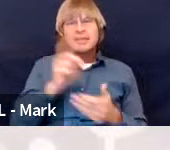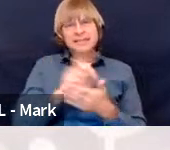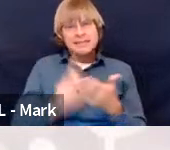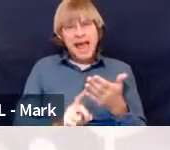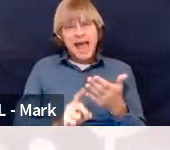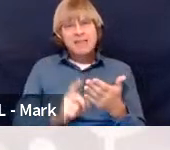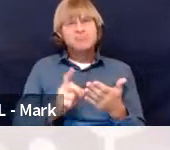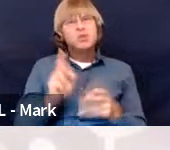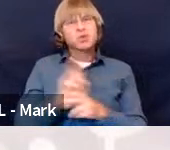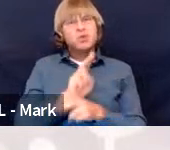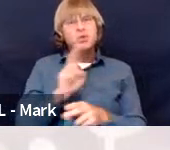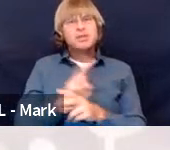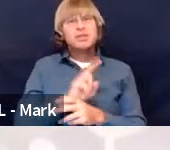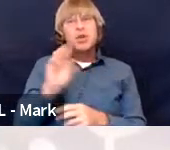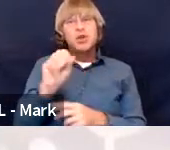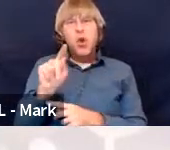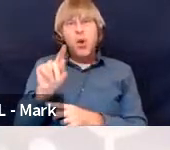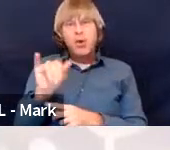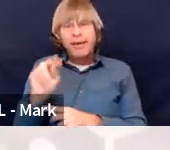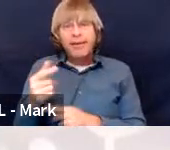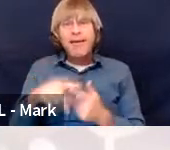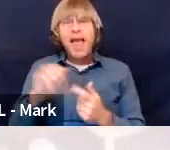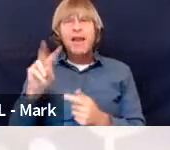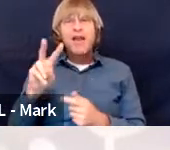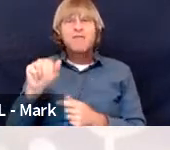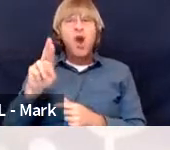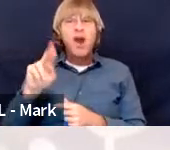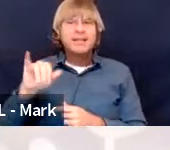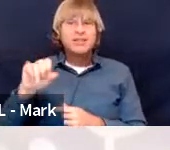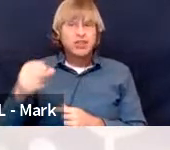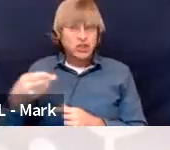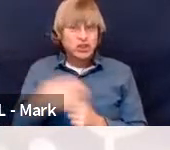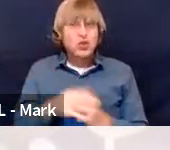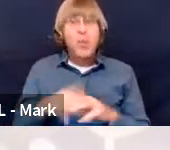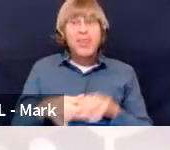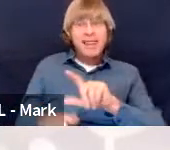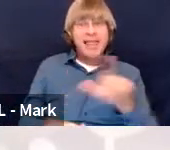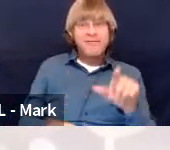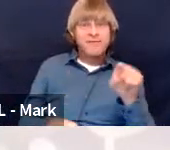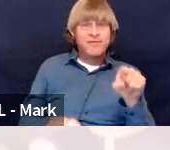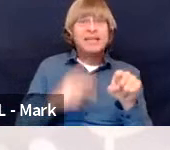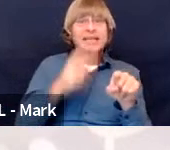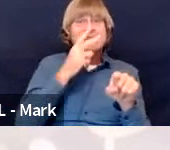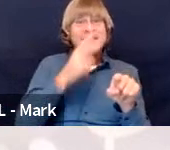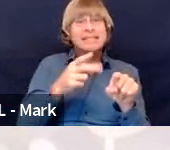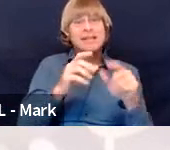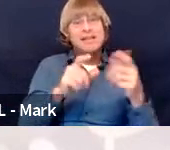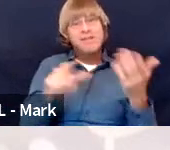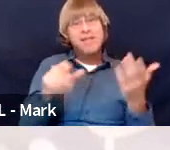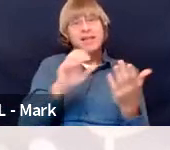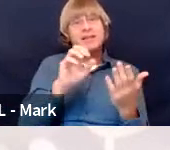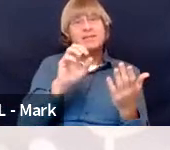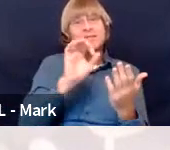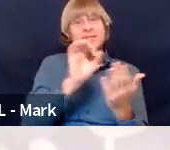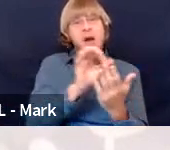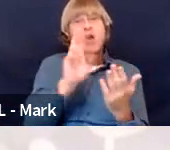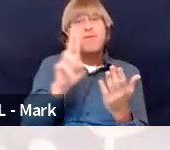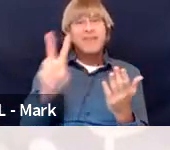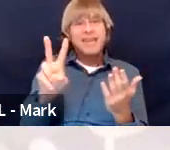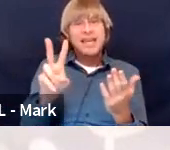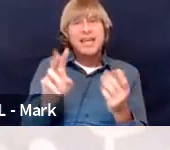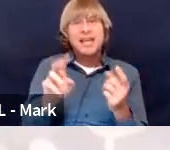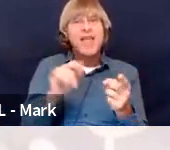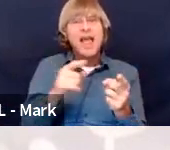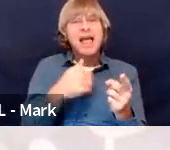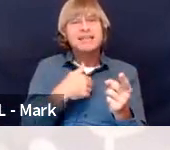design elements using coatings and varnish techniques. So on the left, you see a spot UV, which